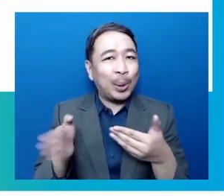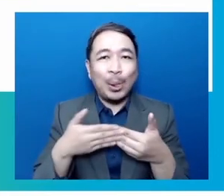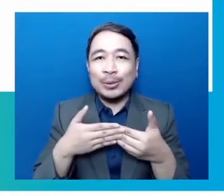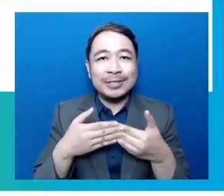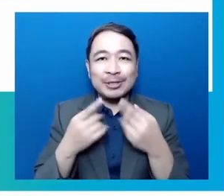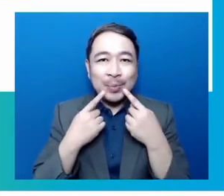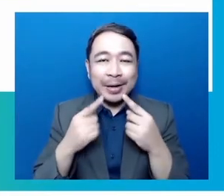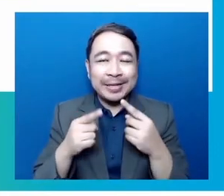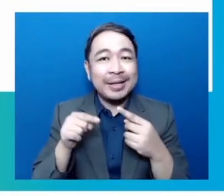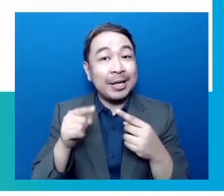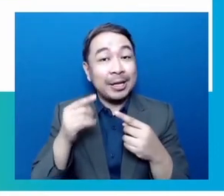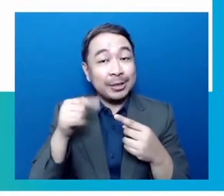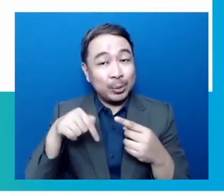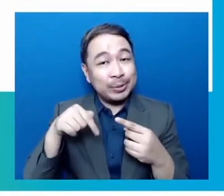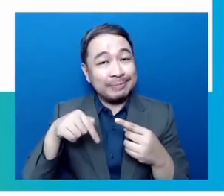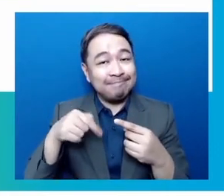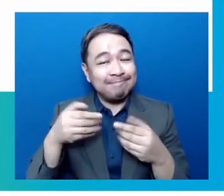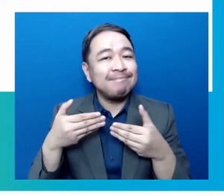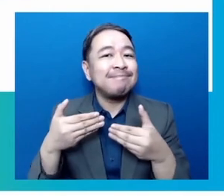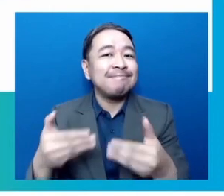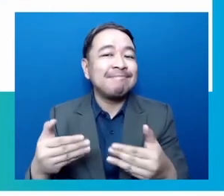process.